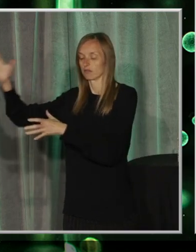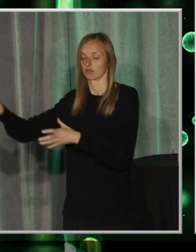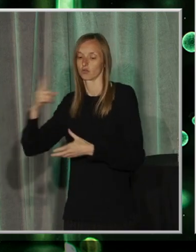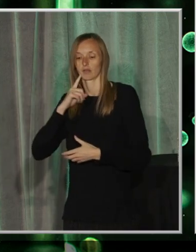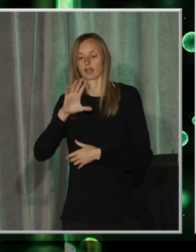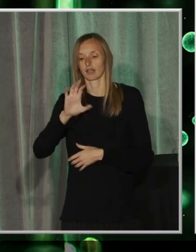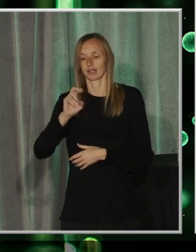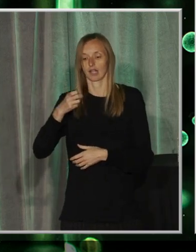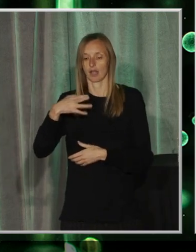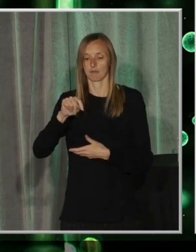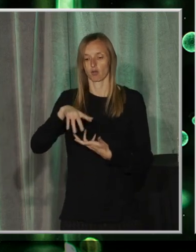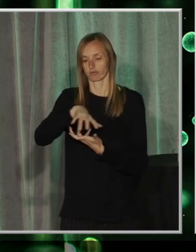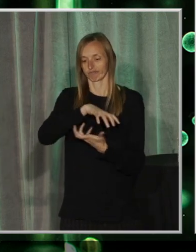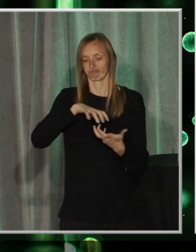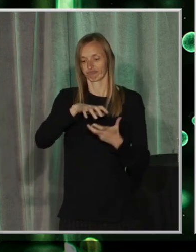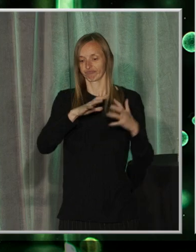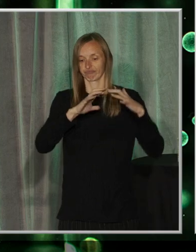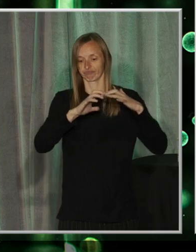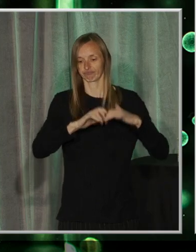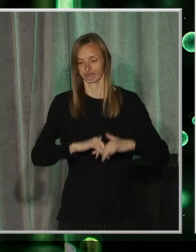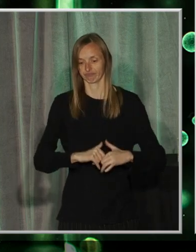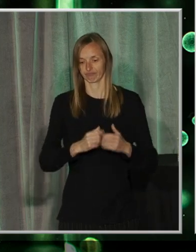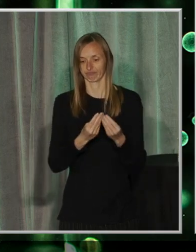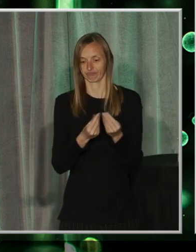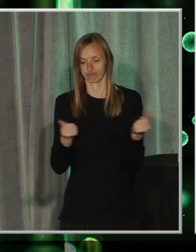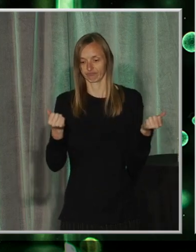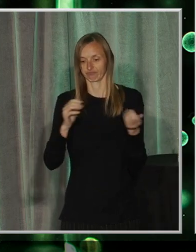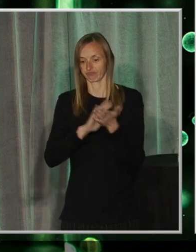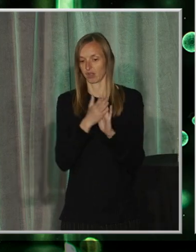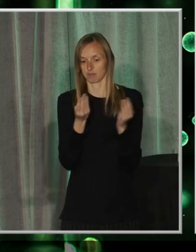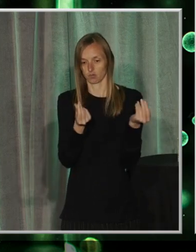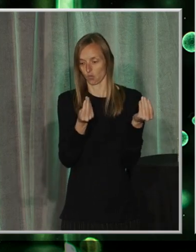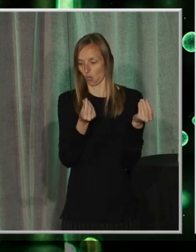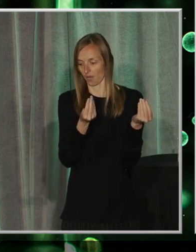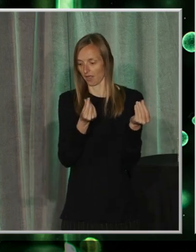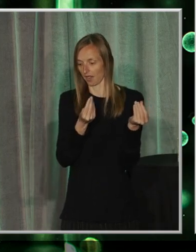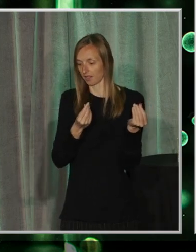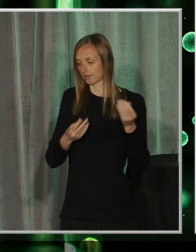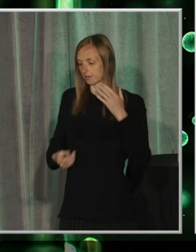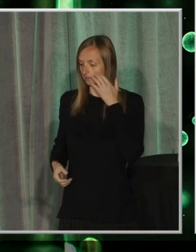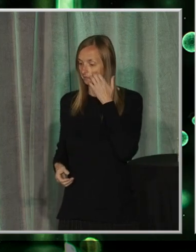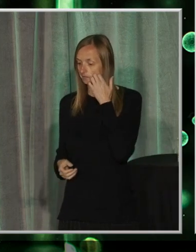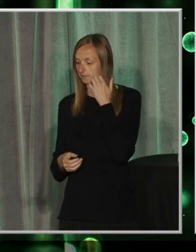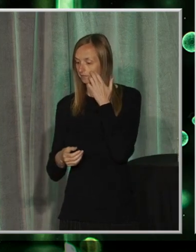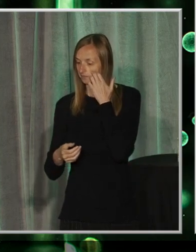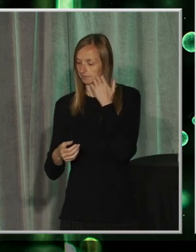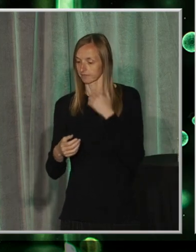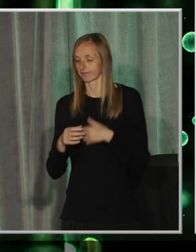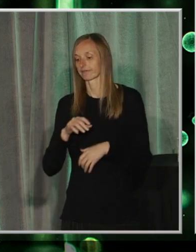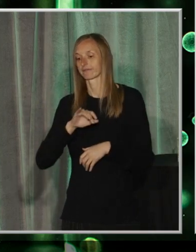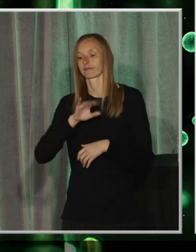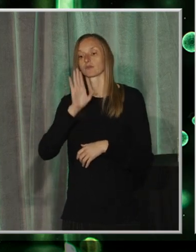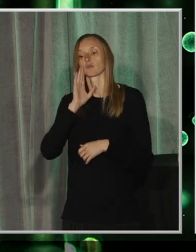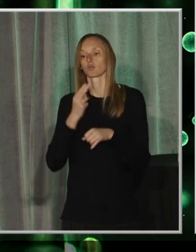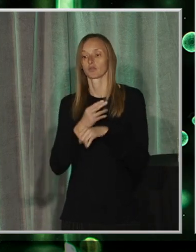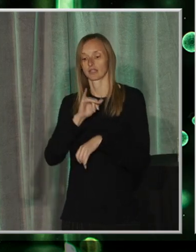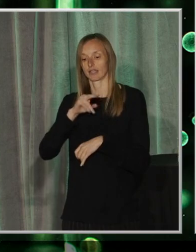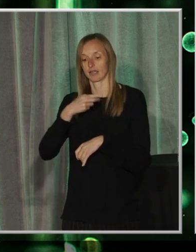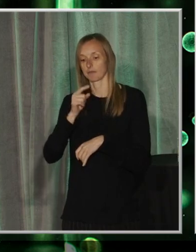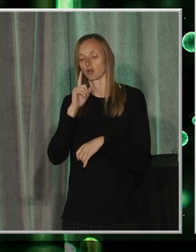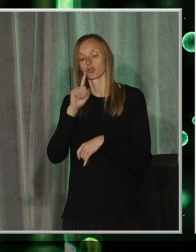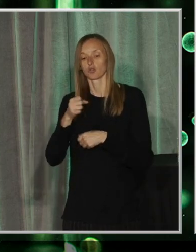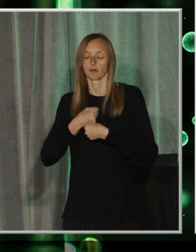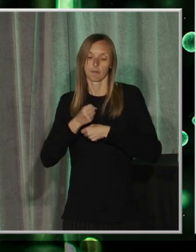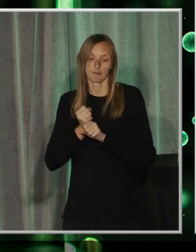We'll use those wastes in like our input to manufacture the either the